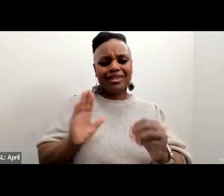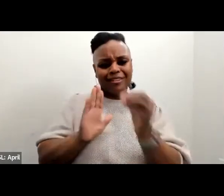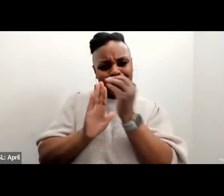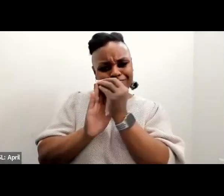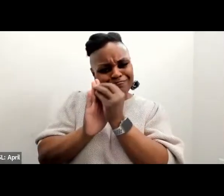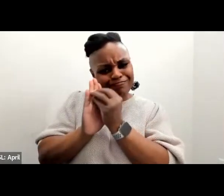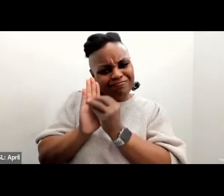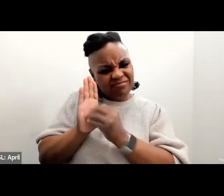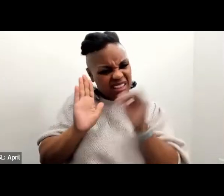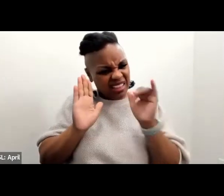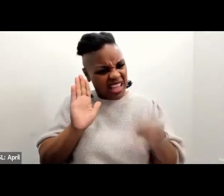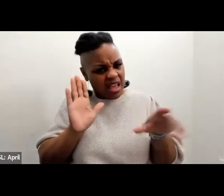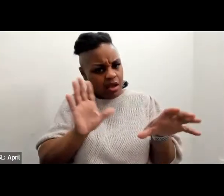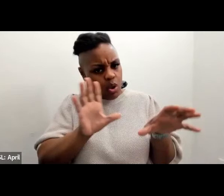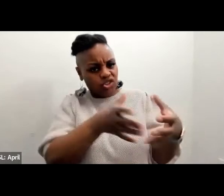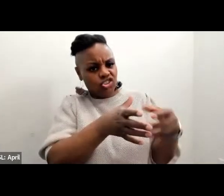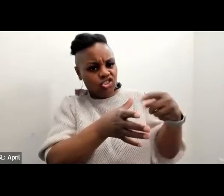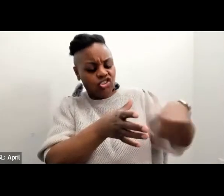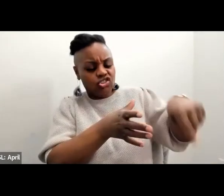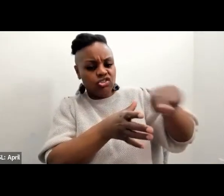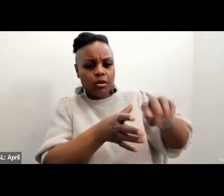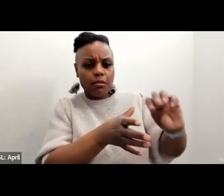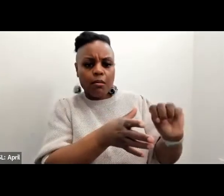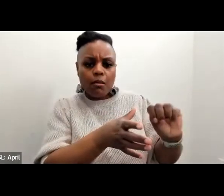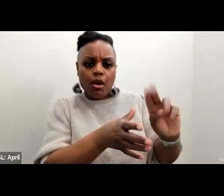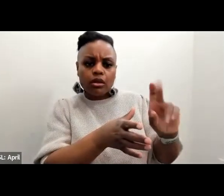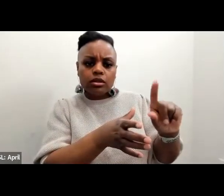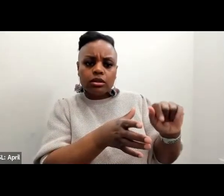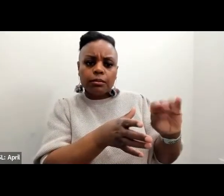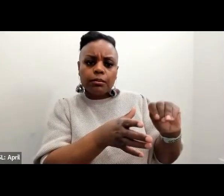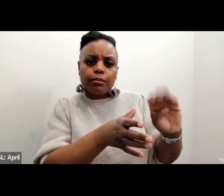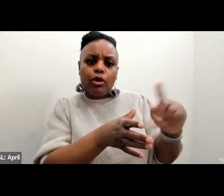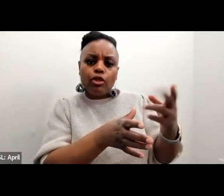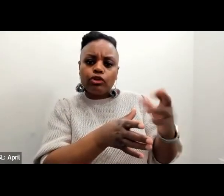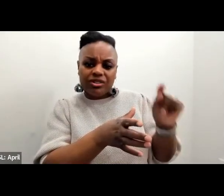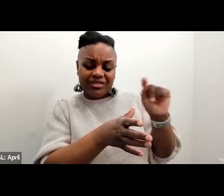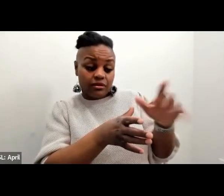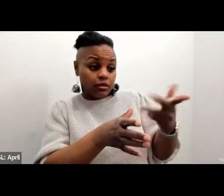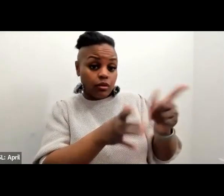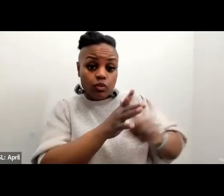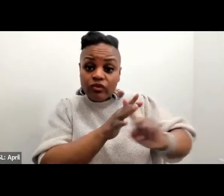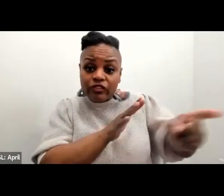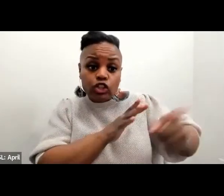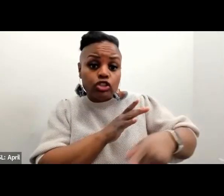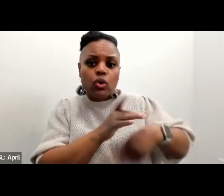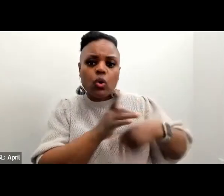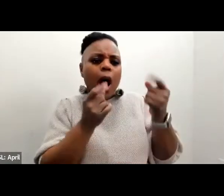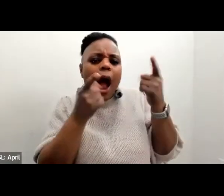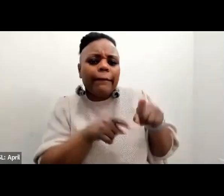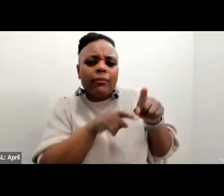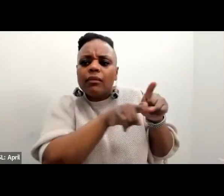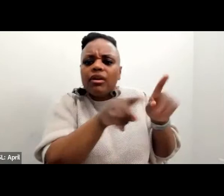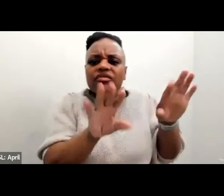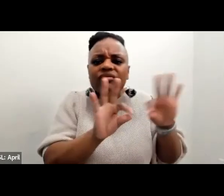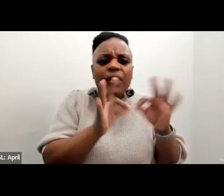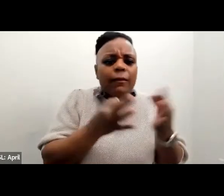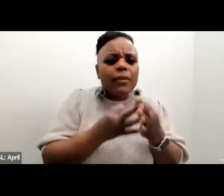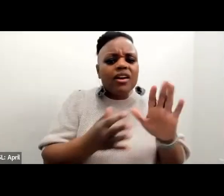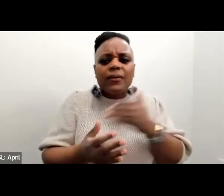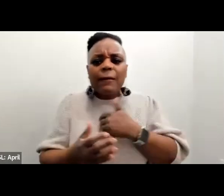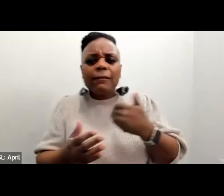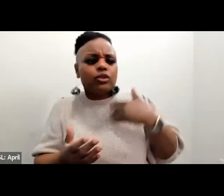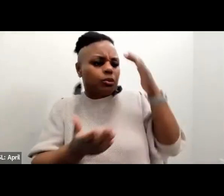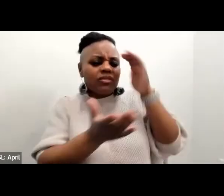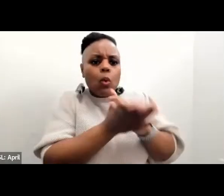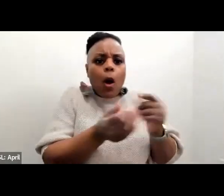What has happened to its ideology and beliefs? What has happened to its membership? And really importantly, they're asking some of